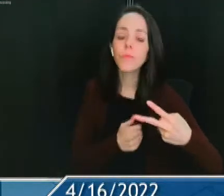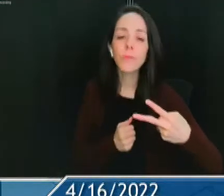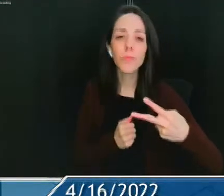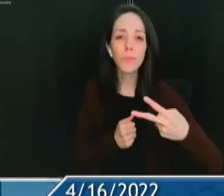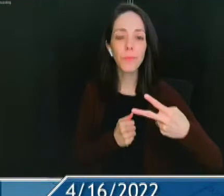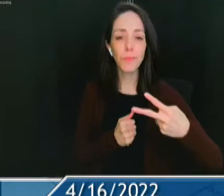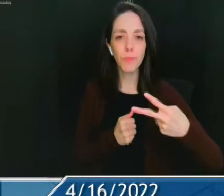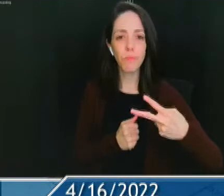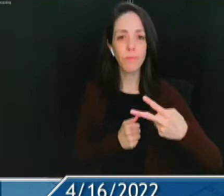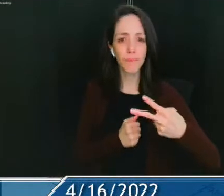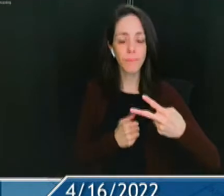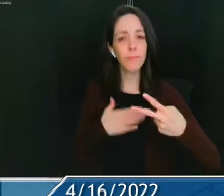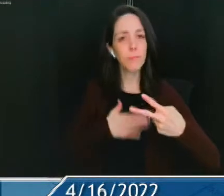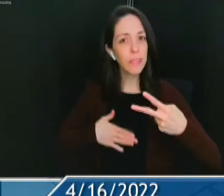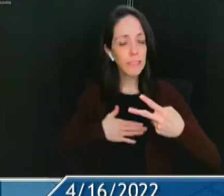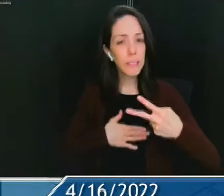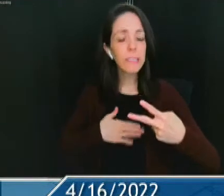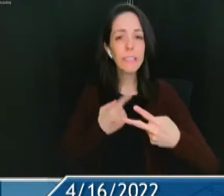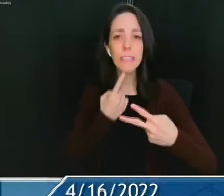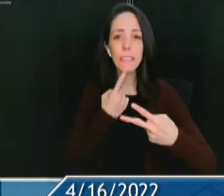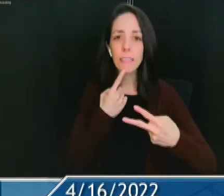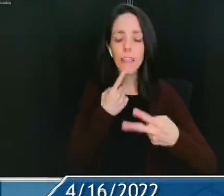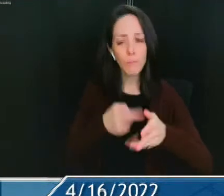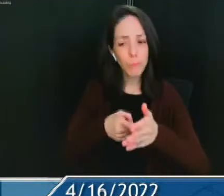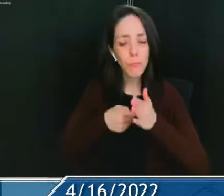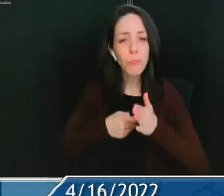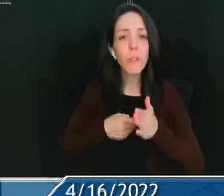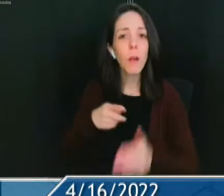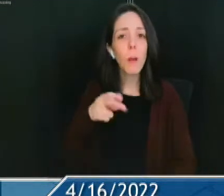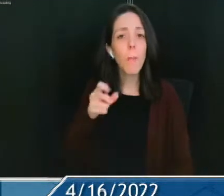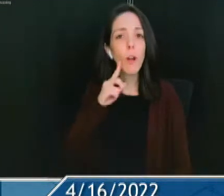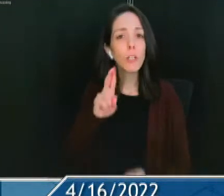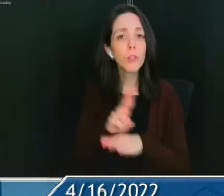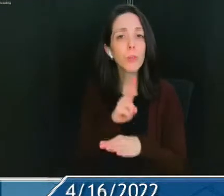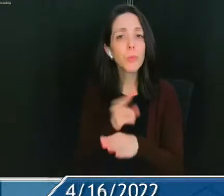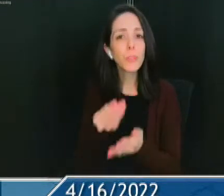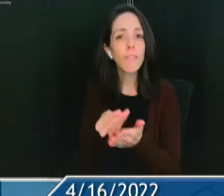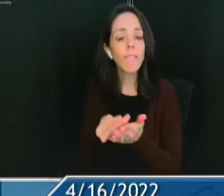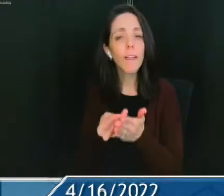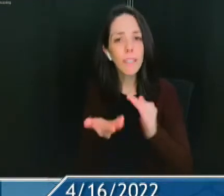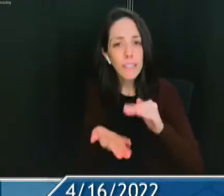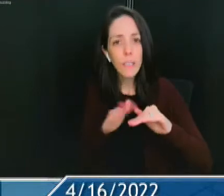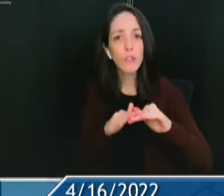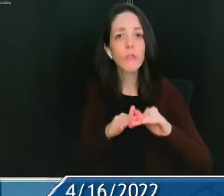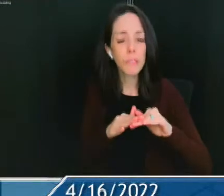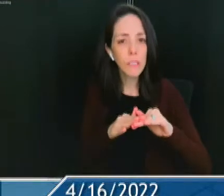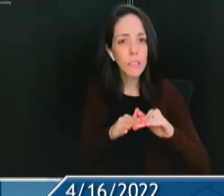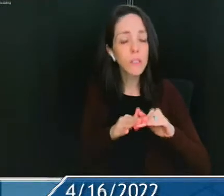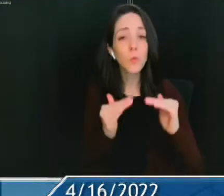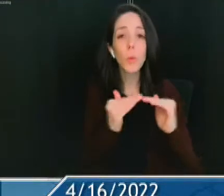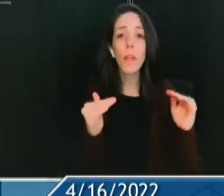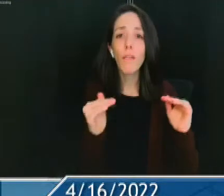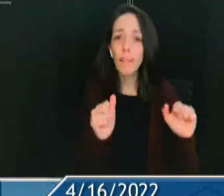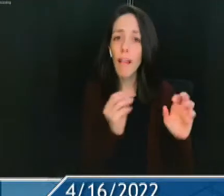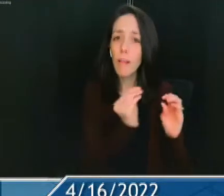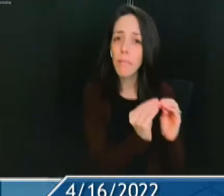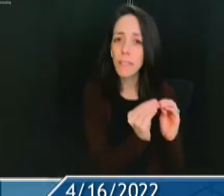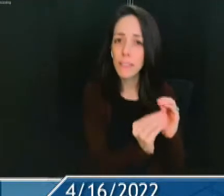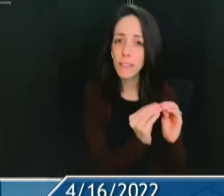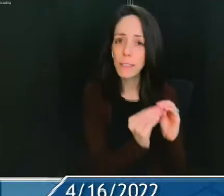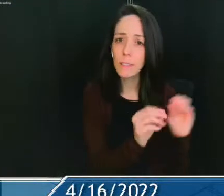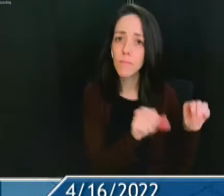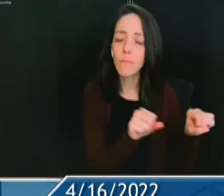that parks restore maintenance funding to levels that were thought necessary and comparable to what they were